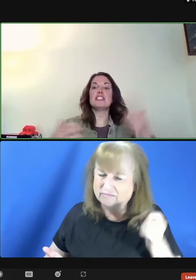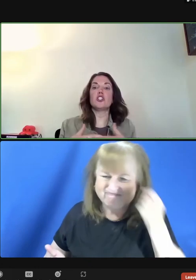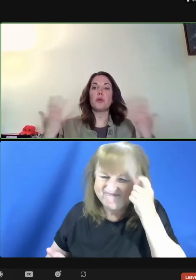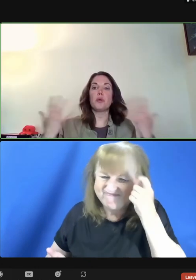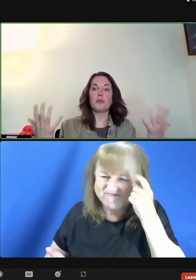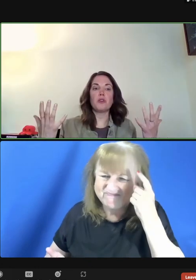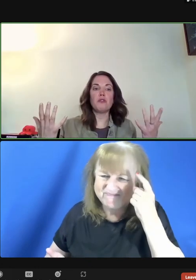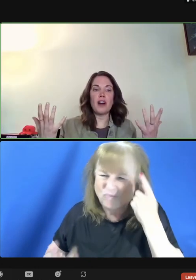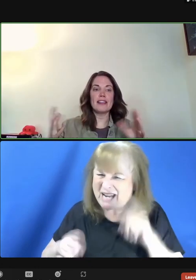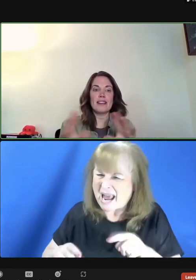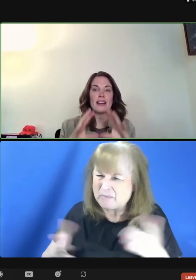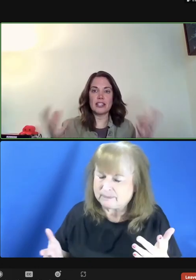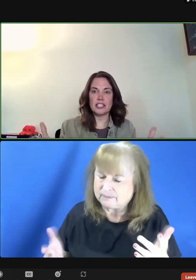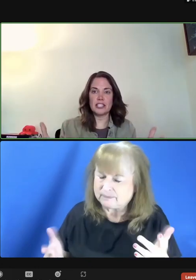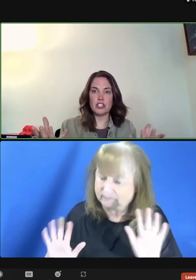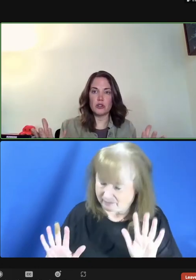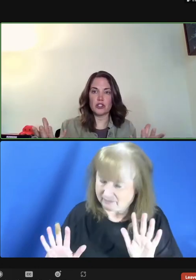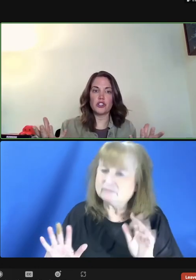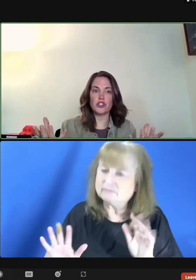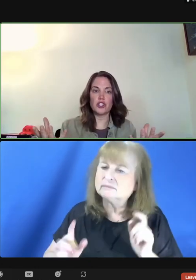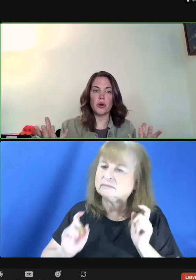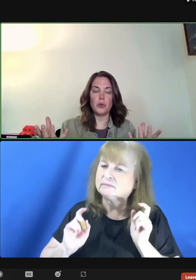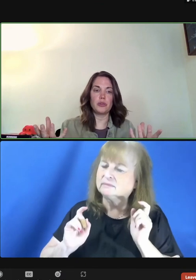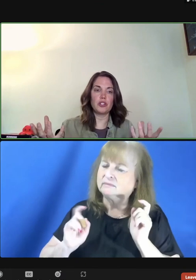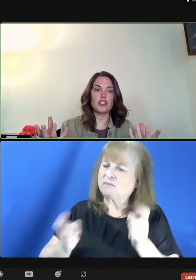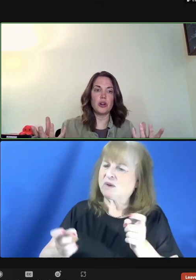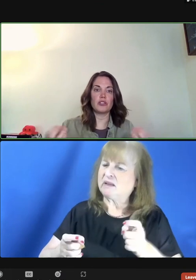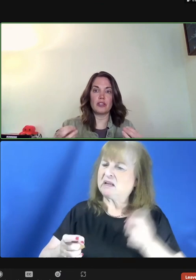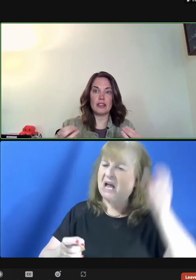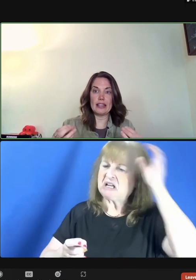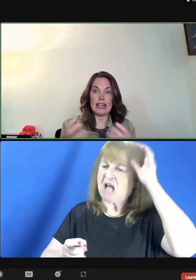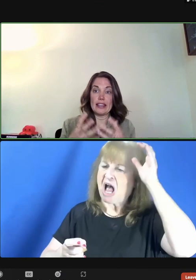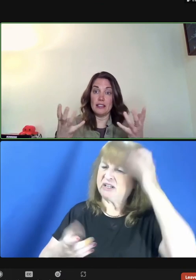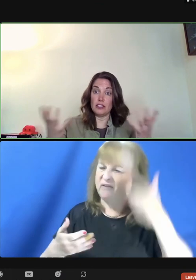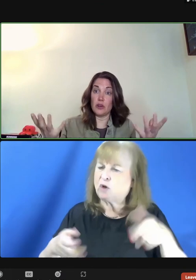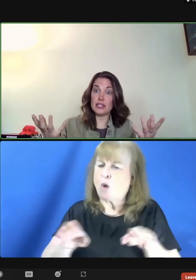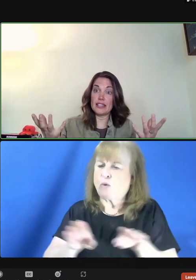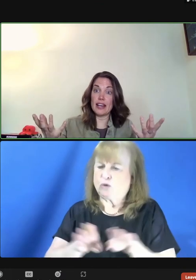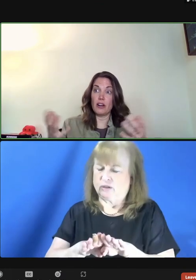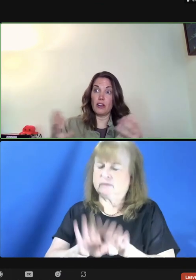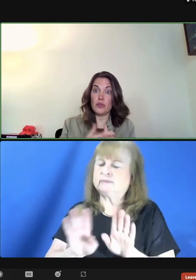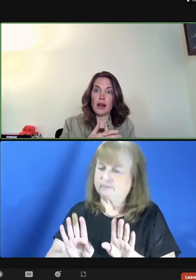what happened. So providing that cognitive closure to show children that,